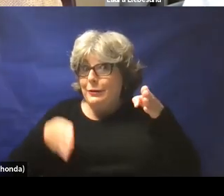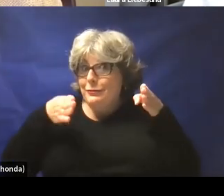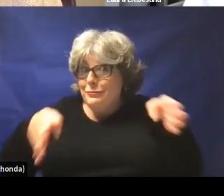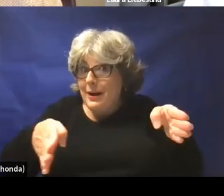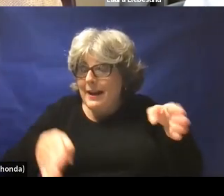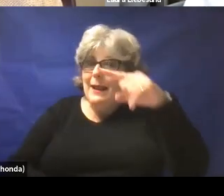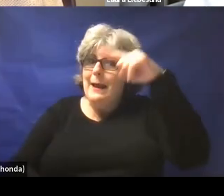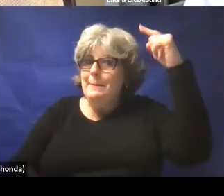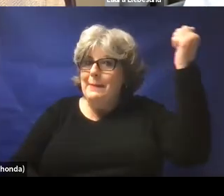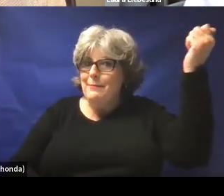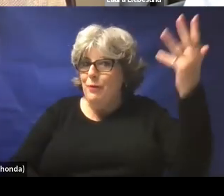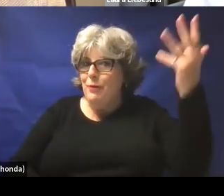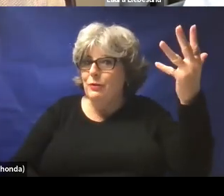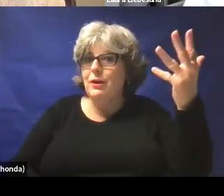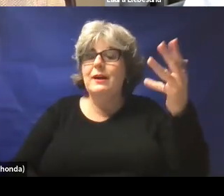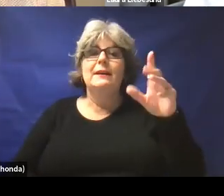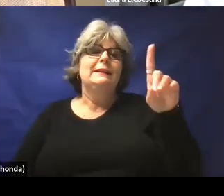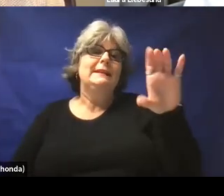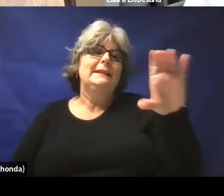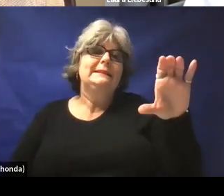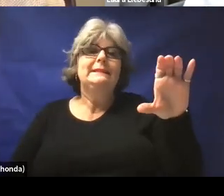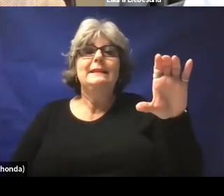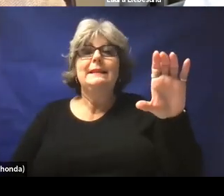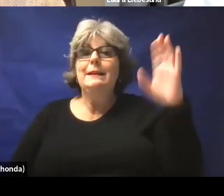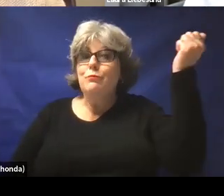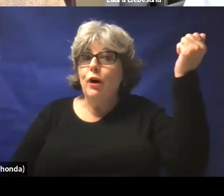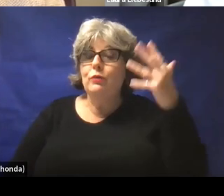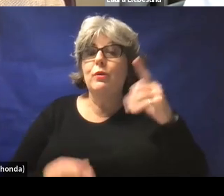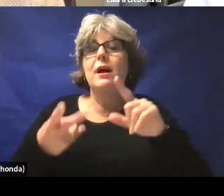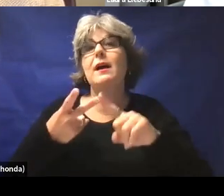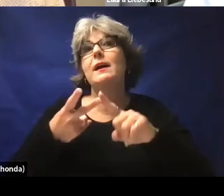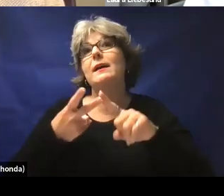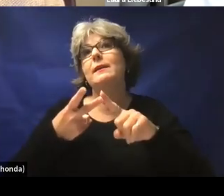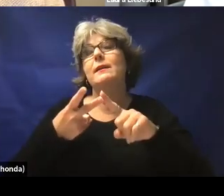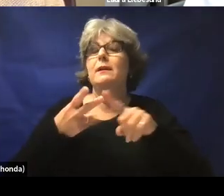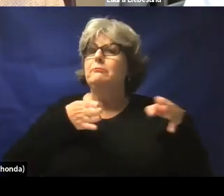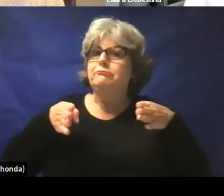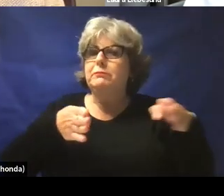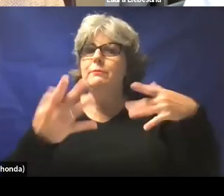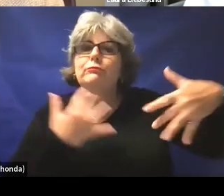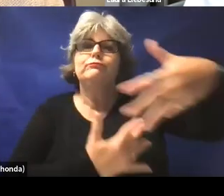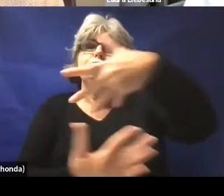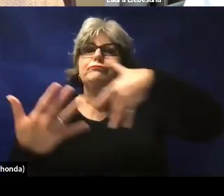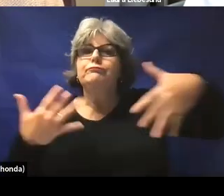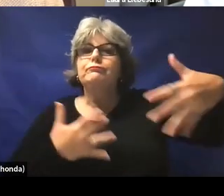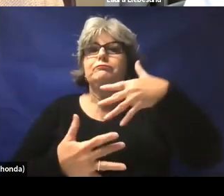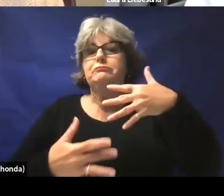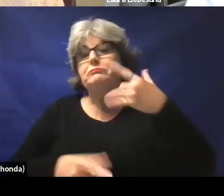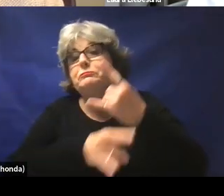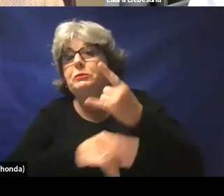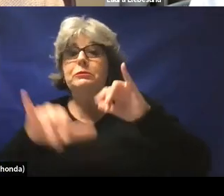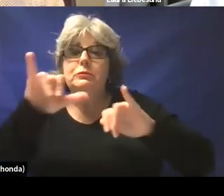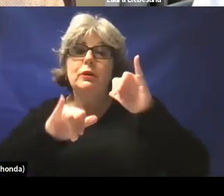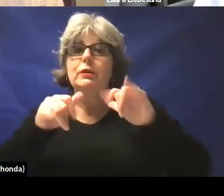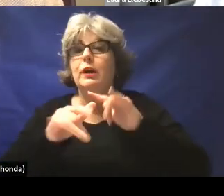Broadway, speakeasies, clubs, jazz clubs were a place where people would mix and would serve cocktails